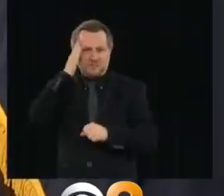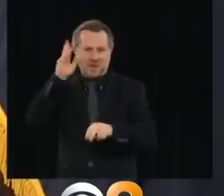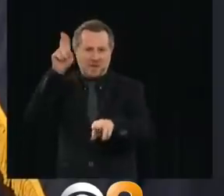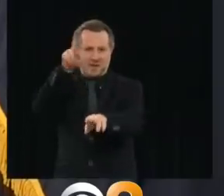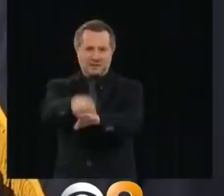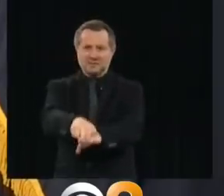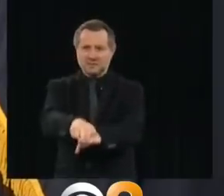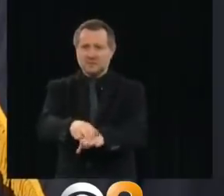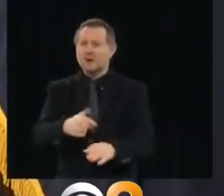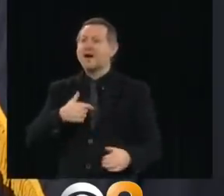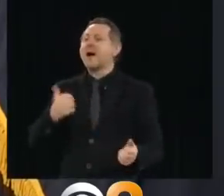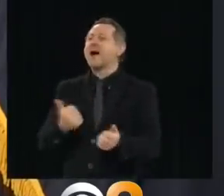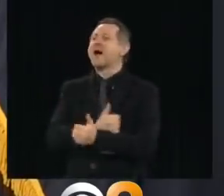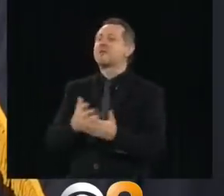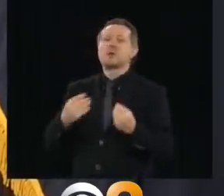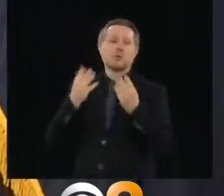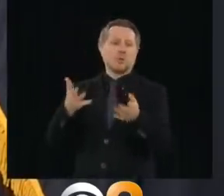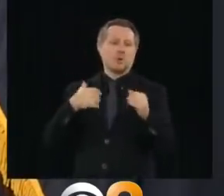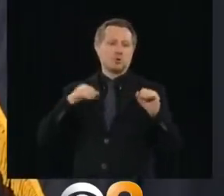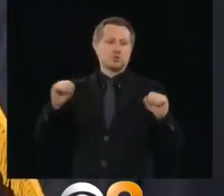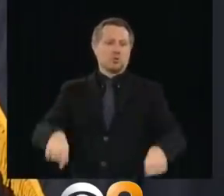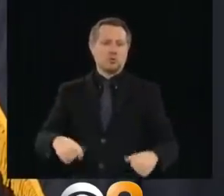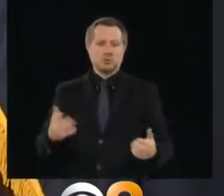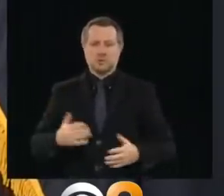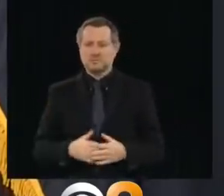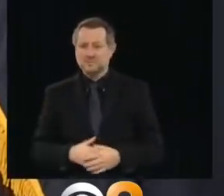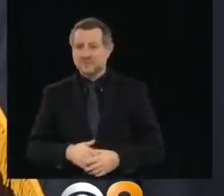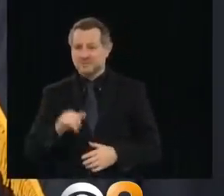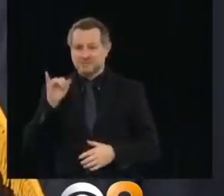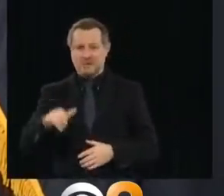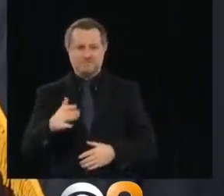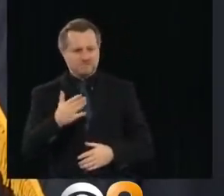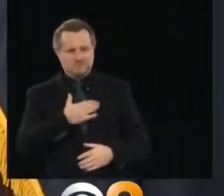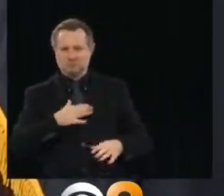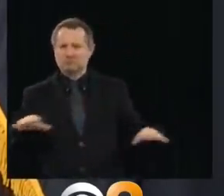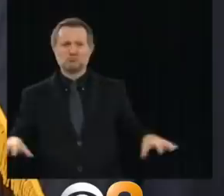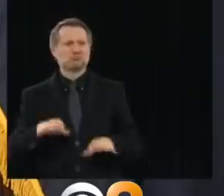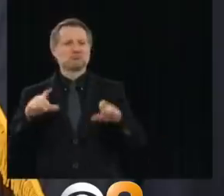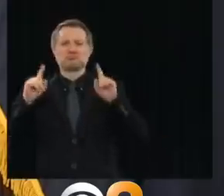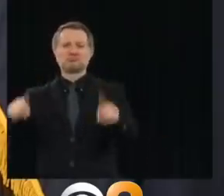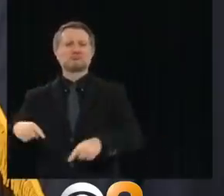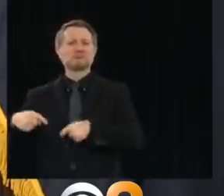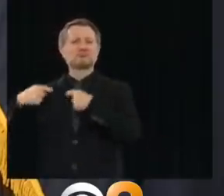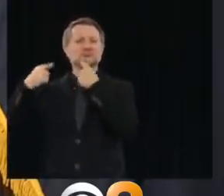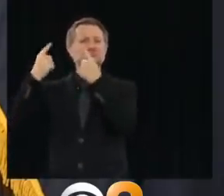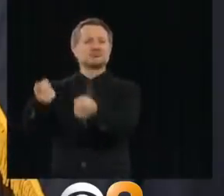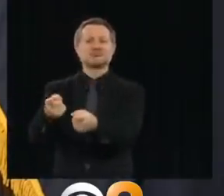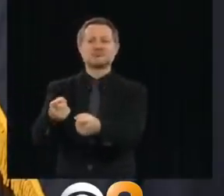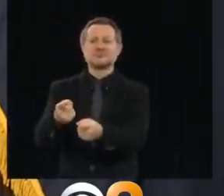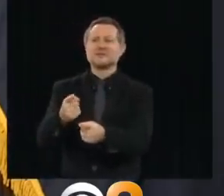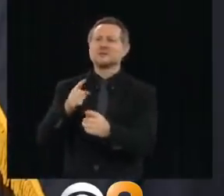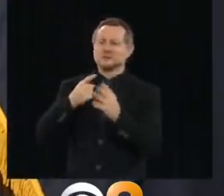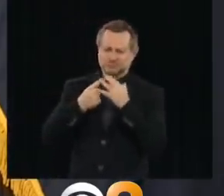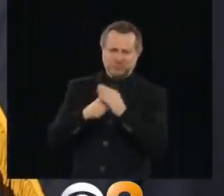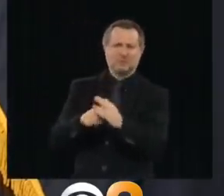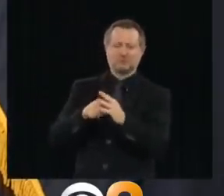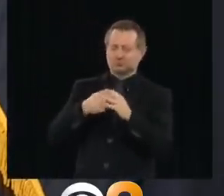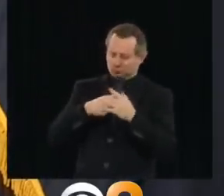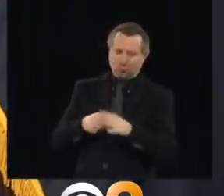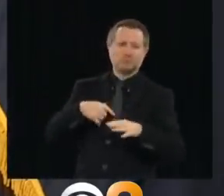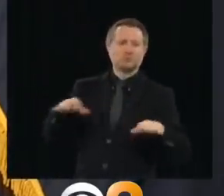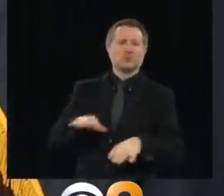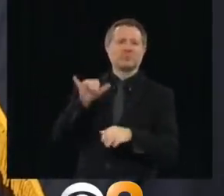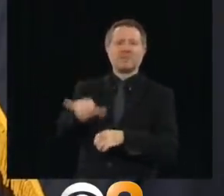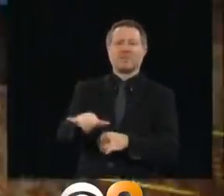could. And that has been true from day one. It's true today, and it was true from day one. We always had